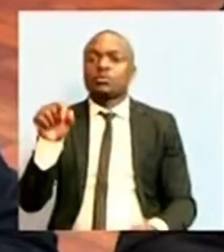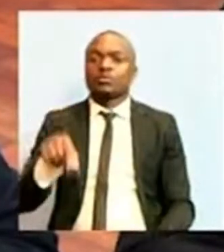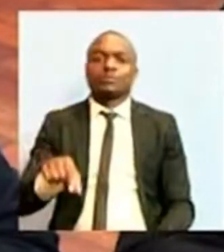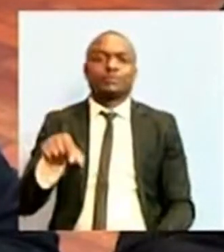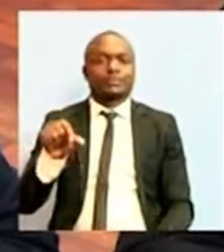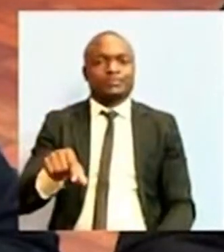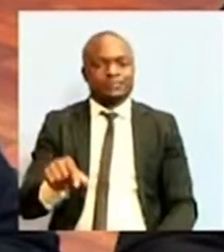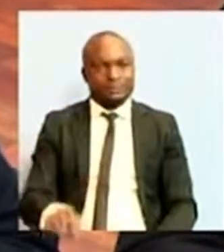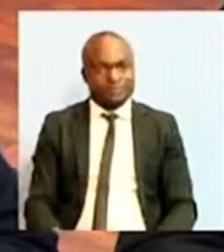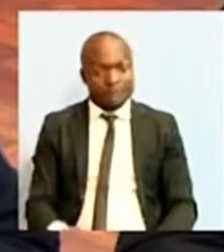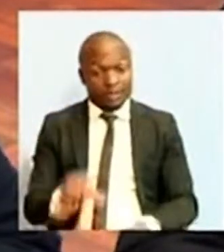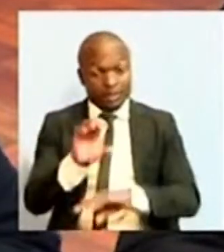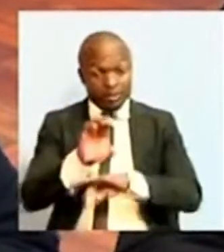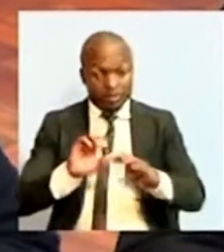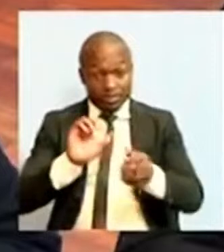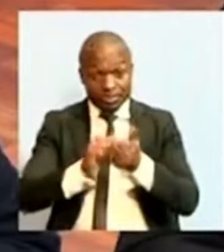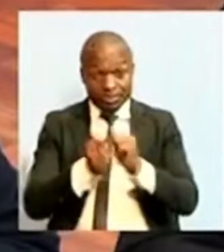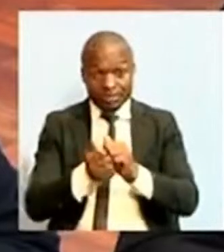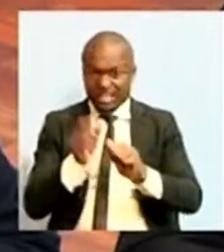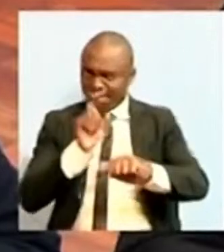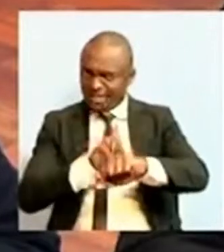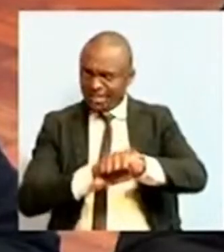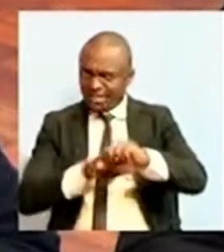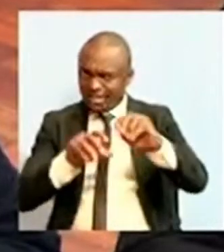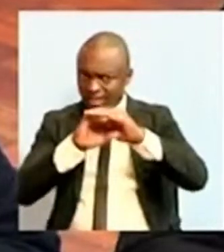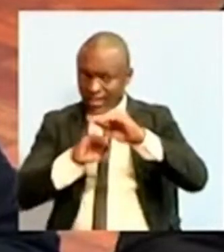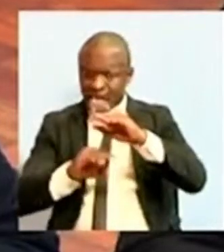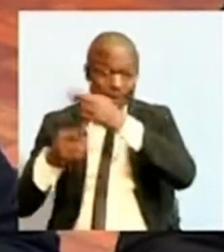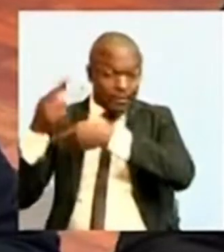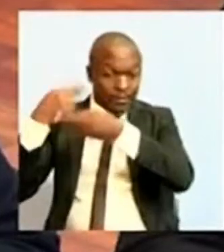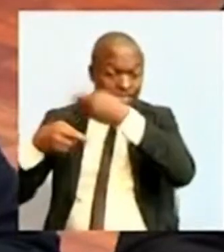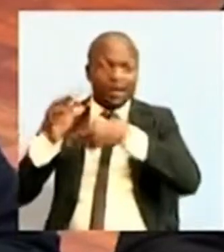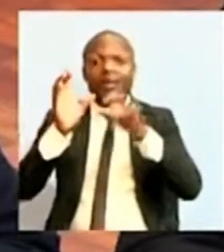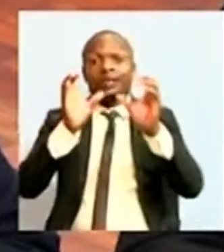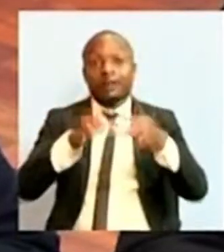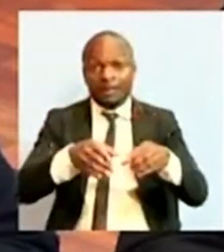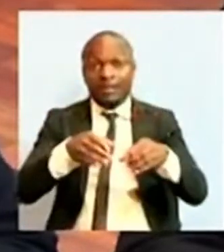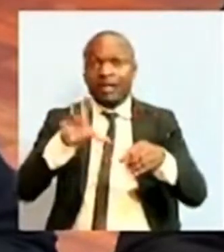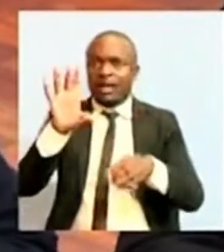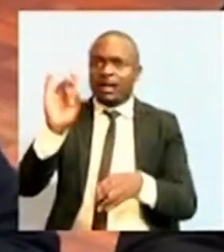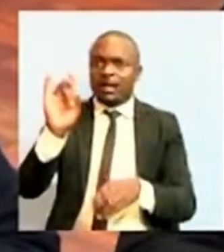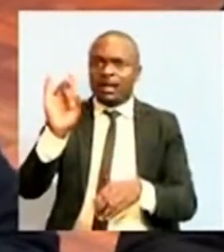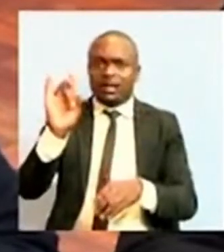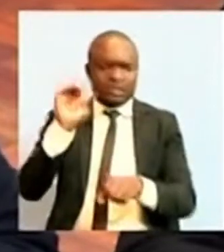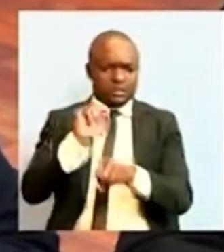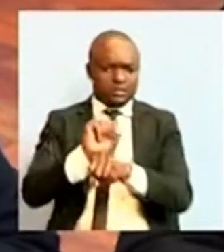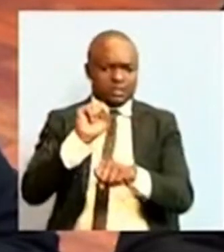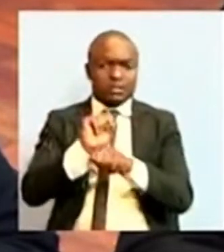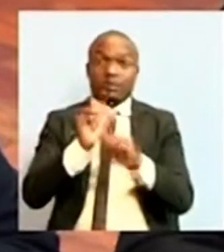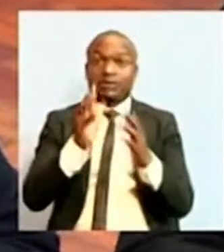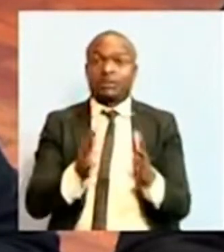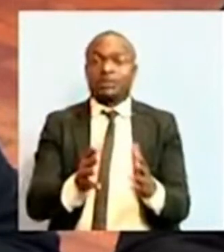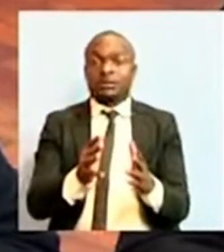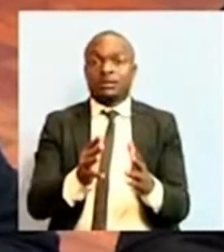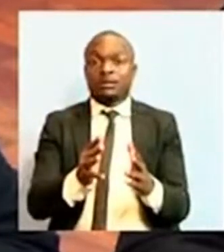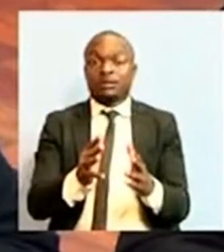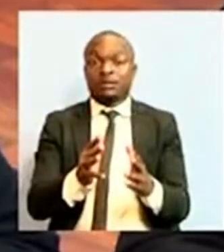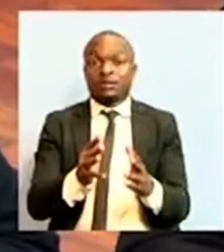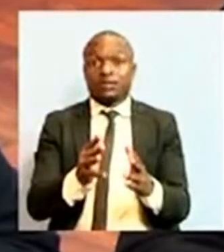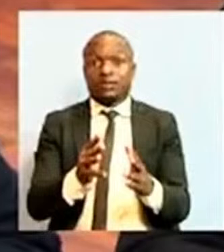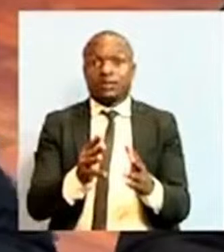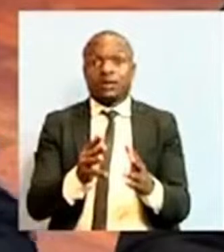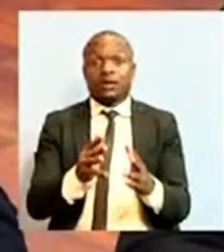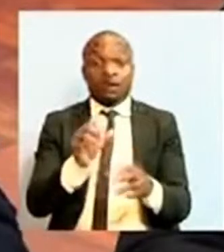qualifications. Cause of query: during the period under review, the Council had 18 officers on its staff